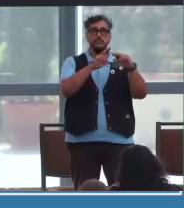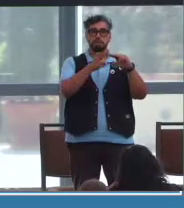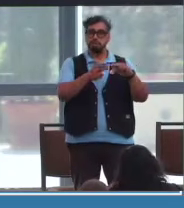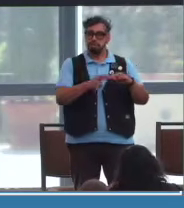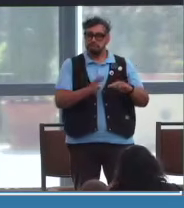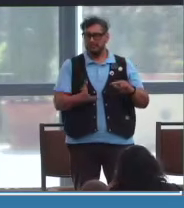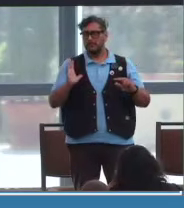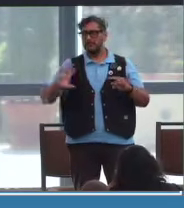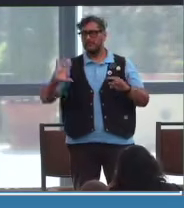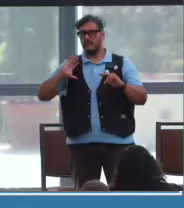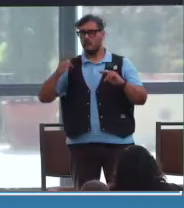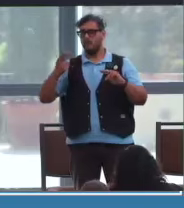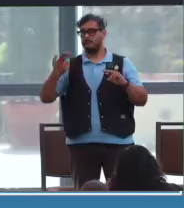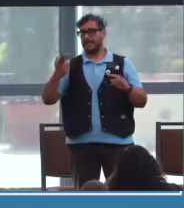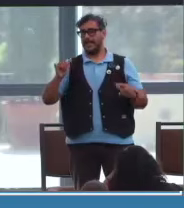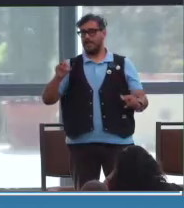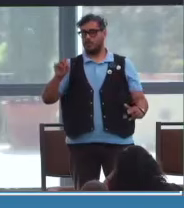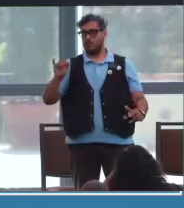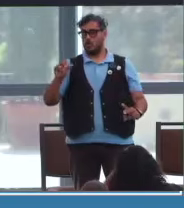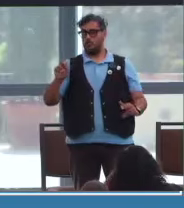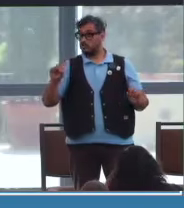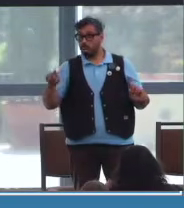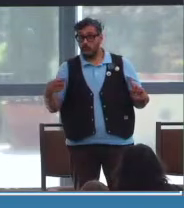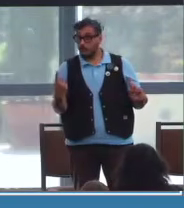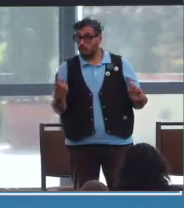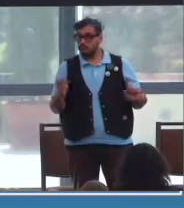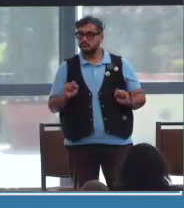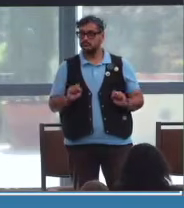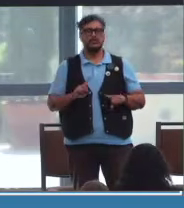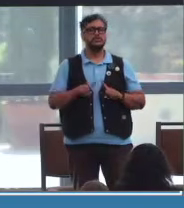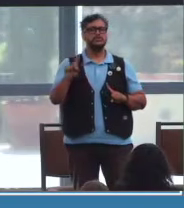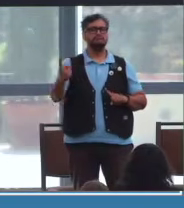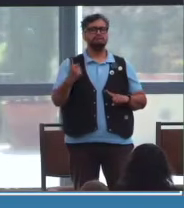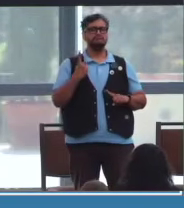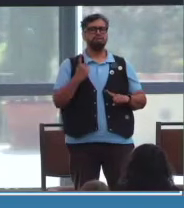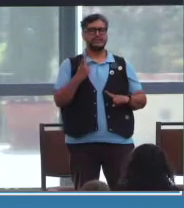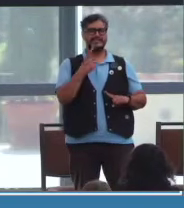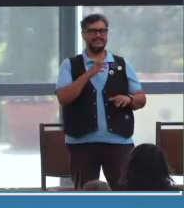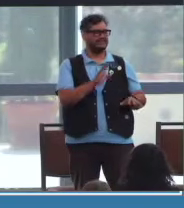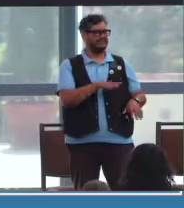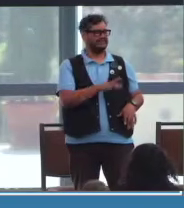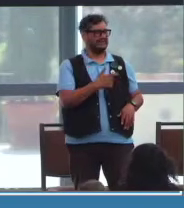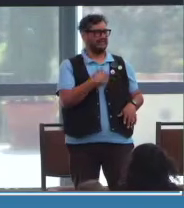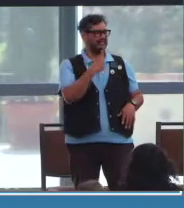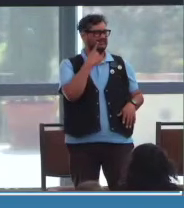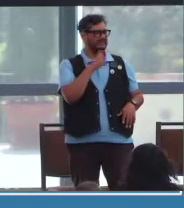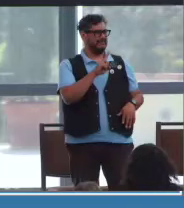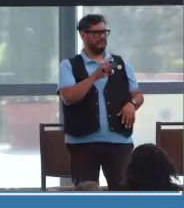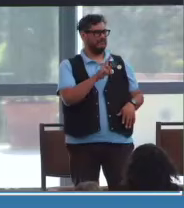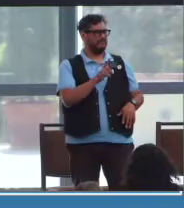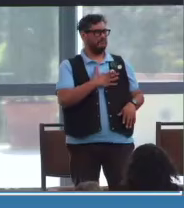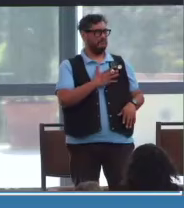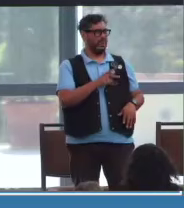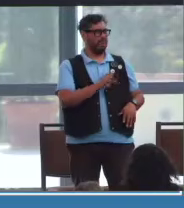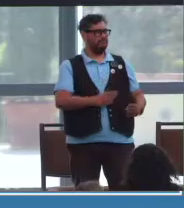on hydroxychloroquine alone. But she comes to my office and she says, I think I'm having a lupus flare.